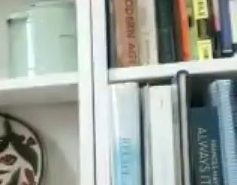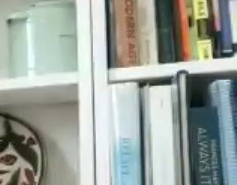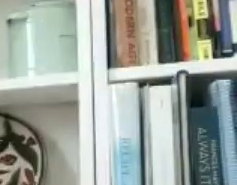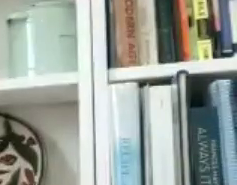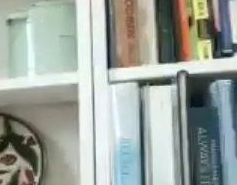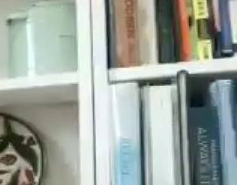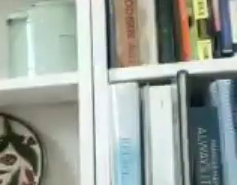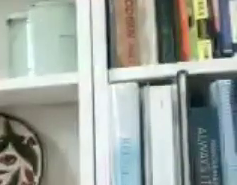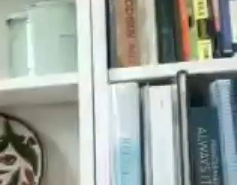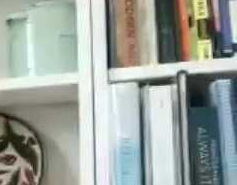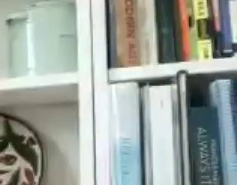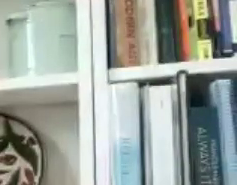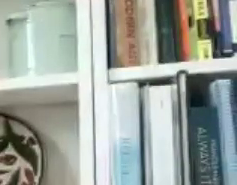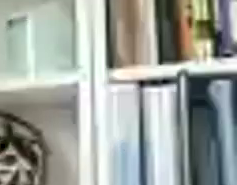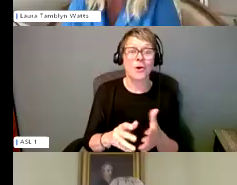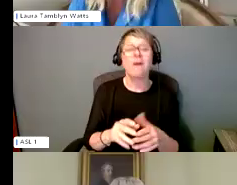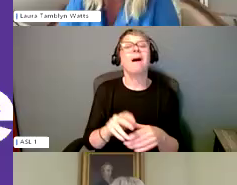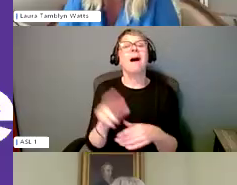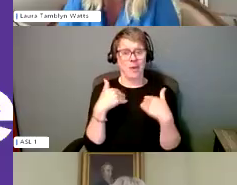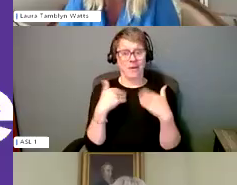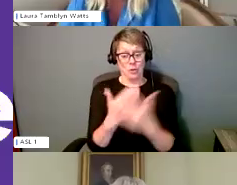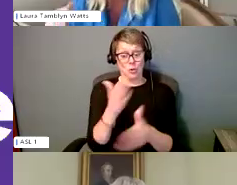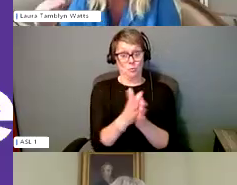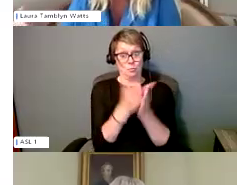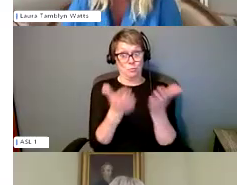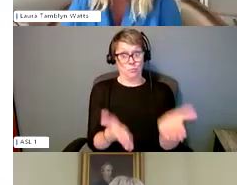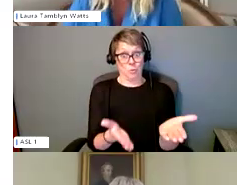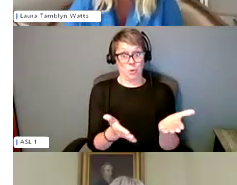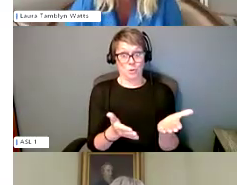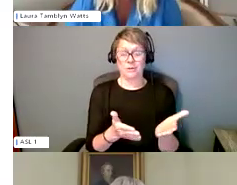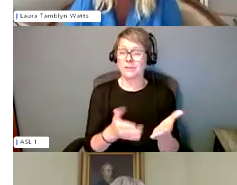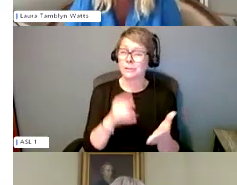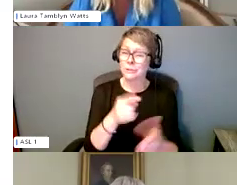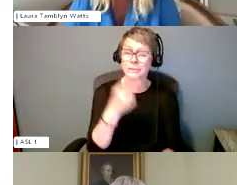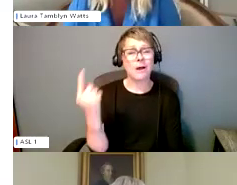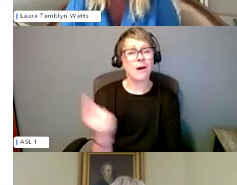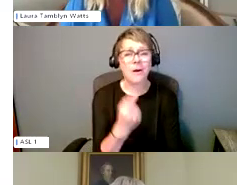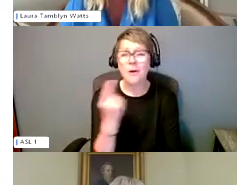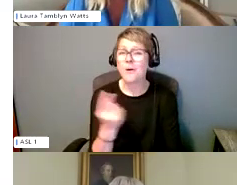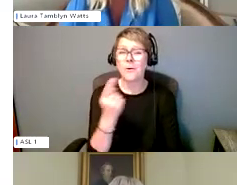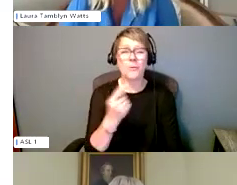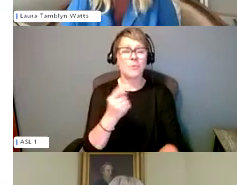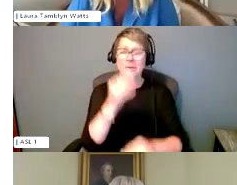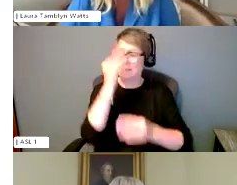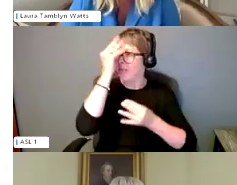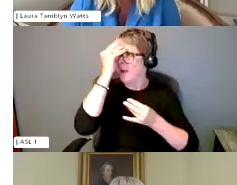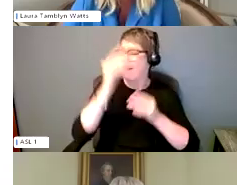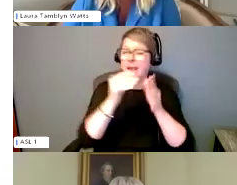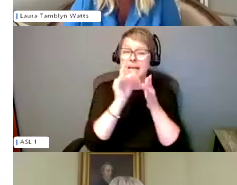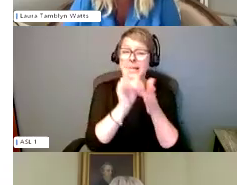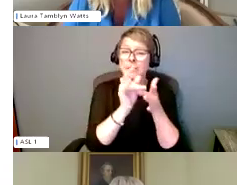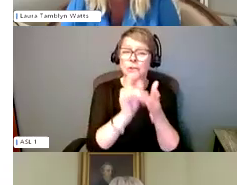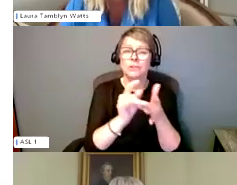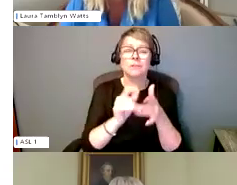and again, a brand new author with her new book out, constantly at the forefront of both thought leadership and telling the stories